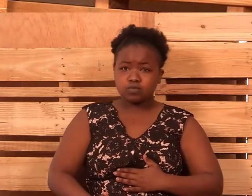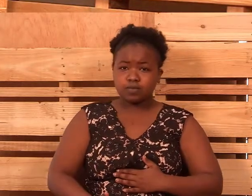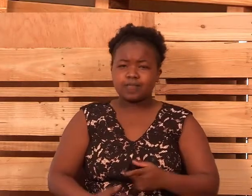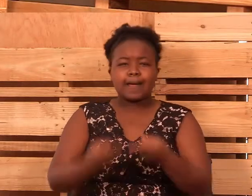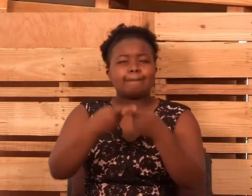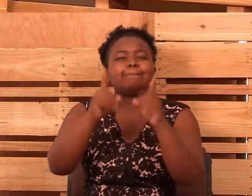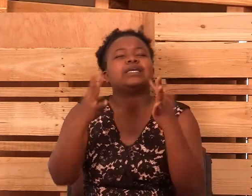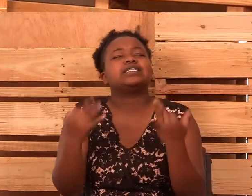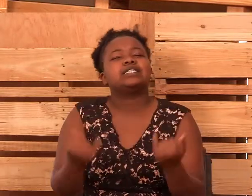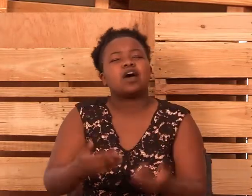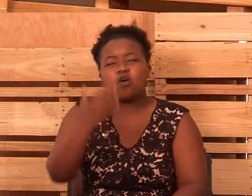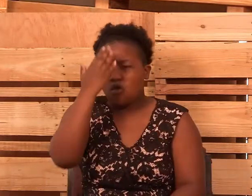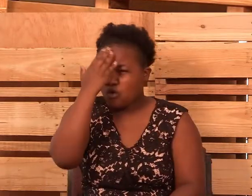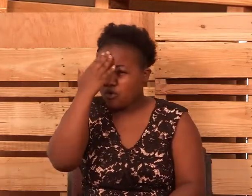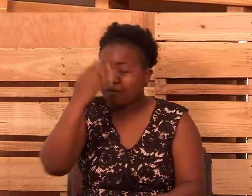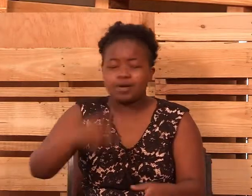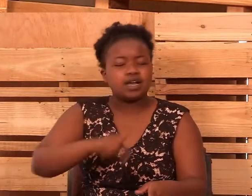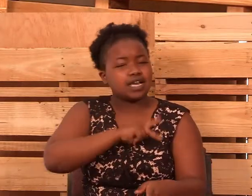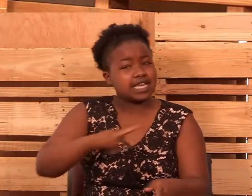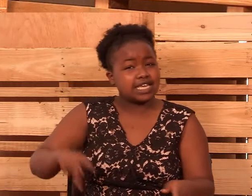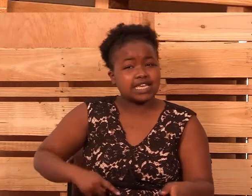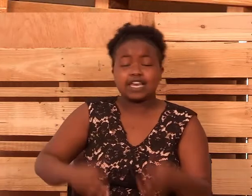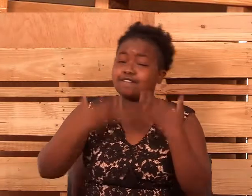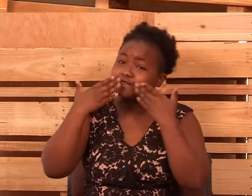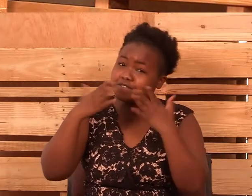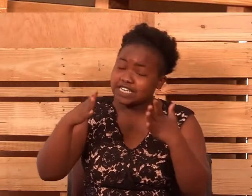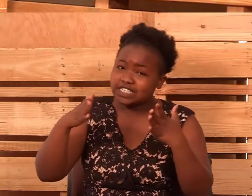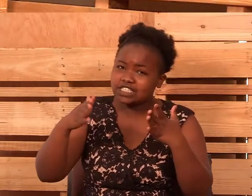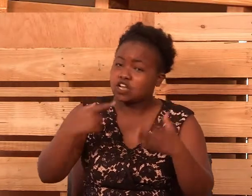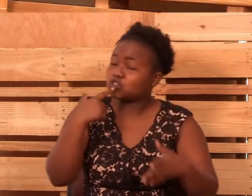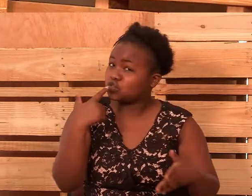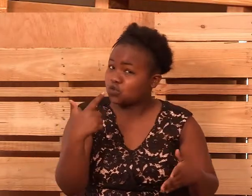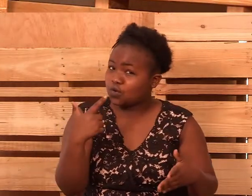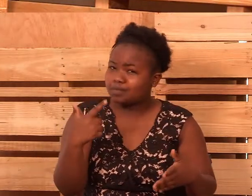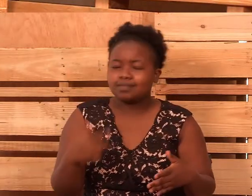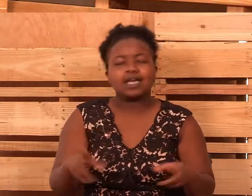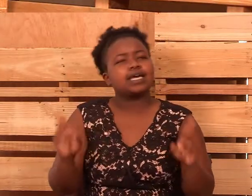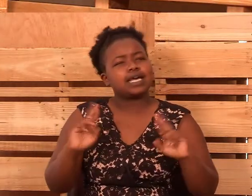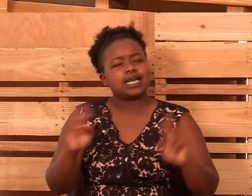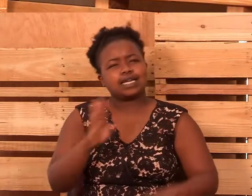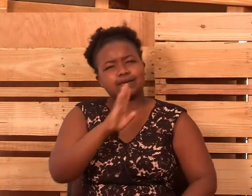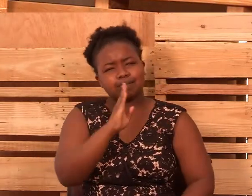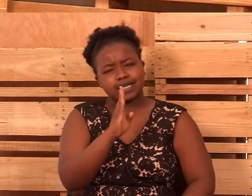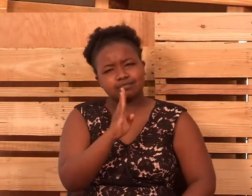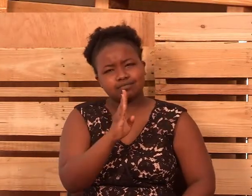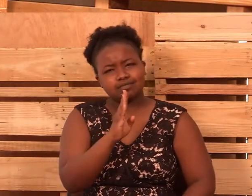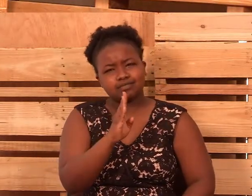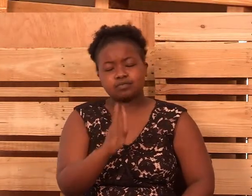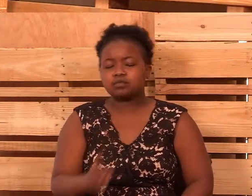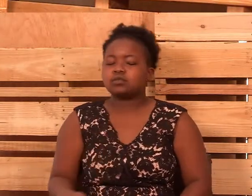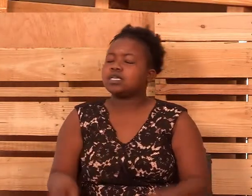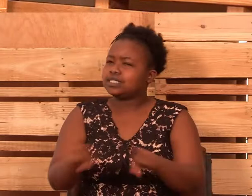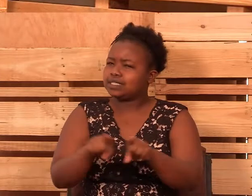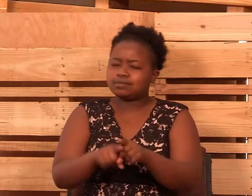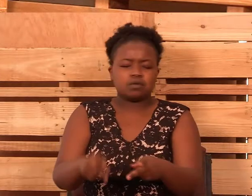they obeyed the order of the king. And so they got ready. They put